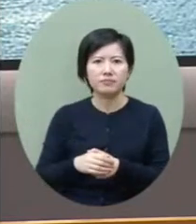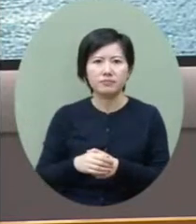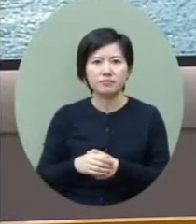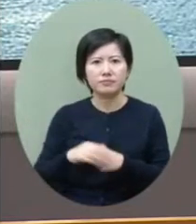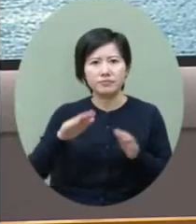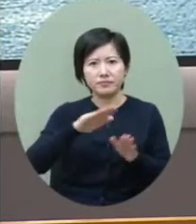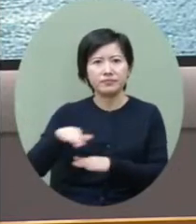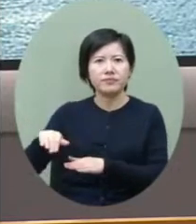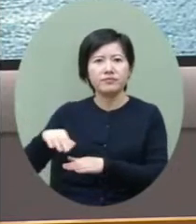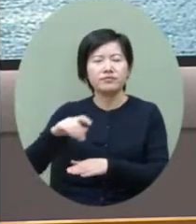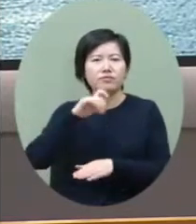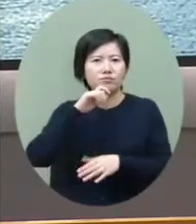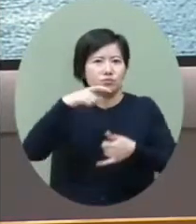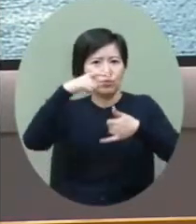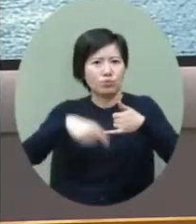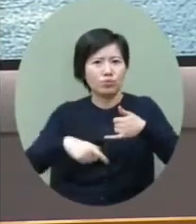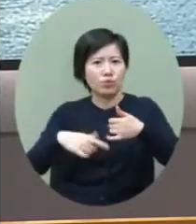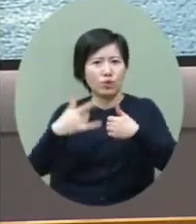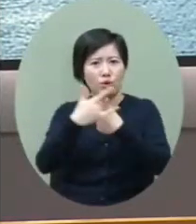patients affected.